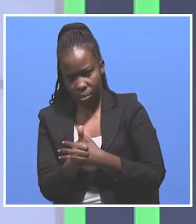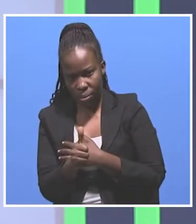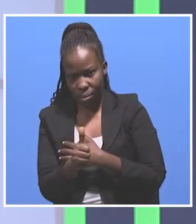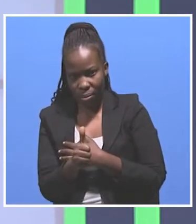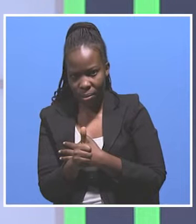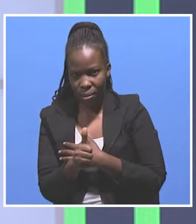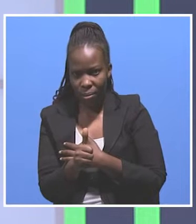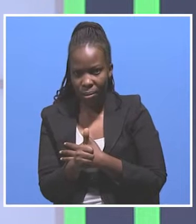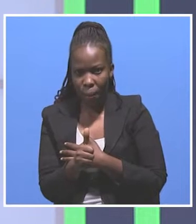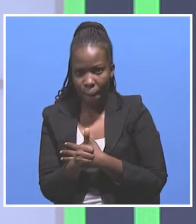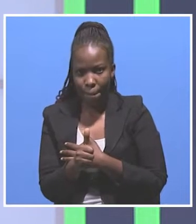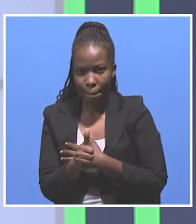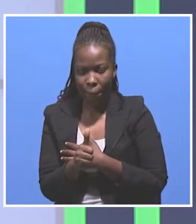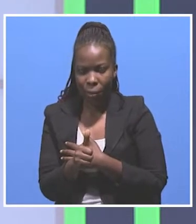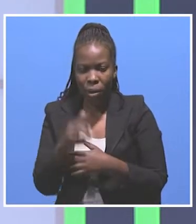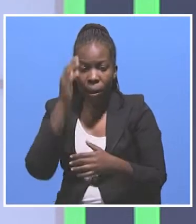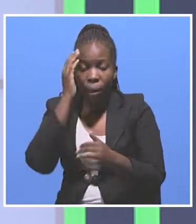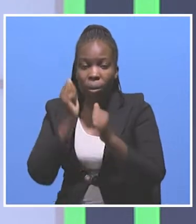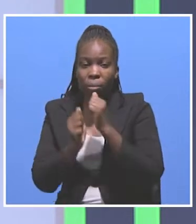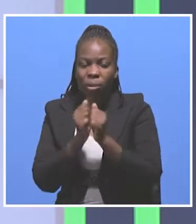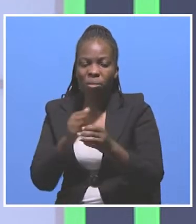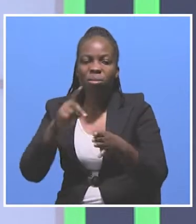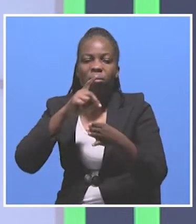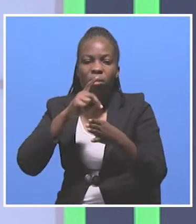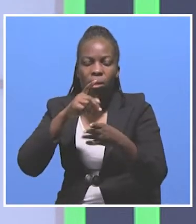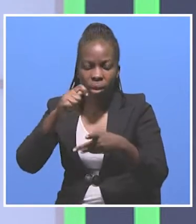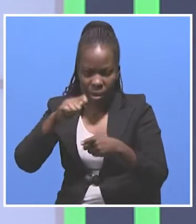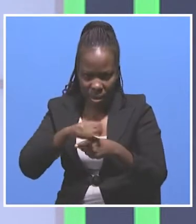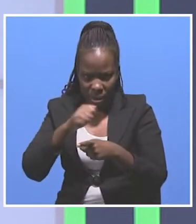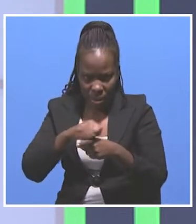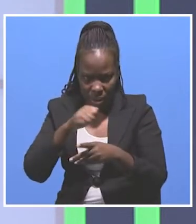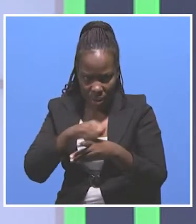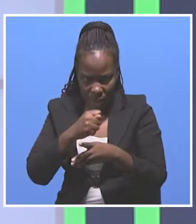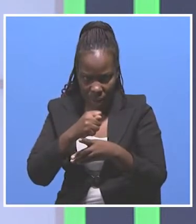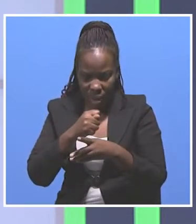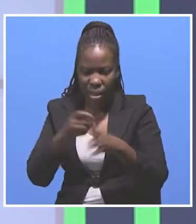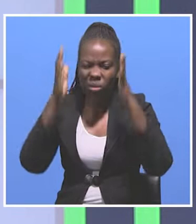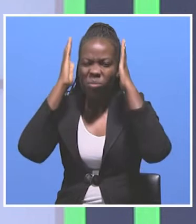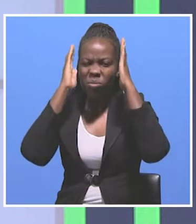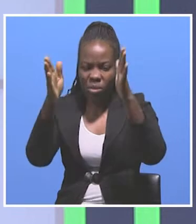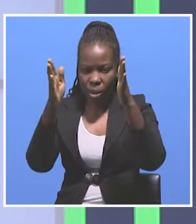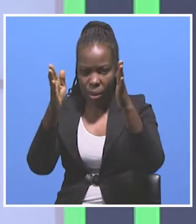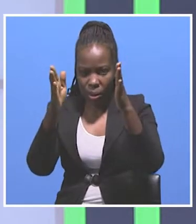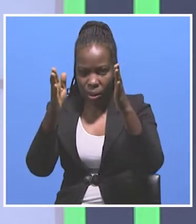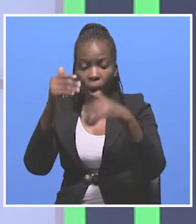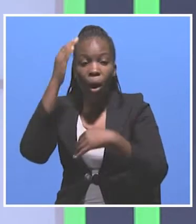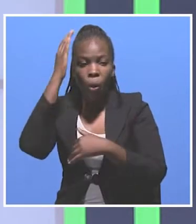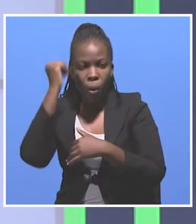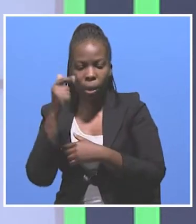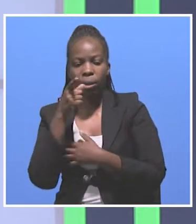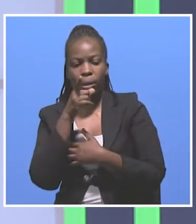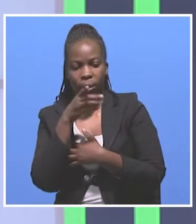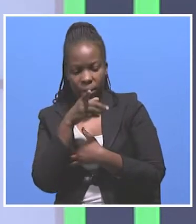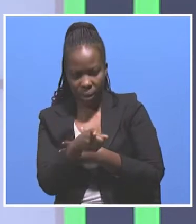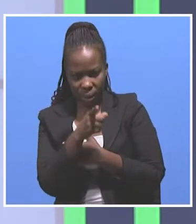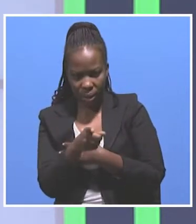procuring the service, because the training is very specific to make them safe. Why then this